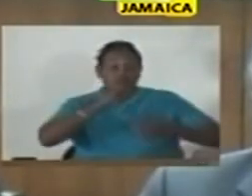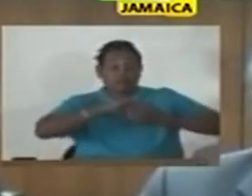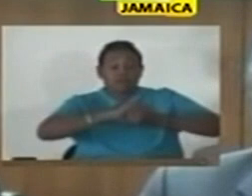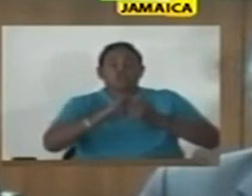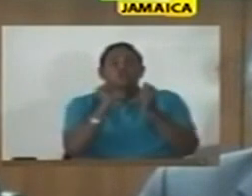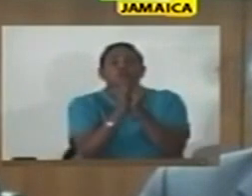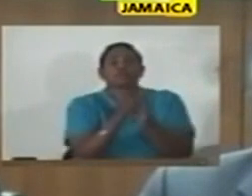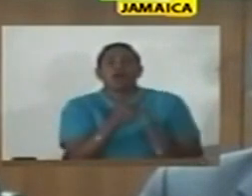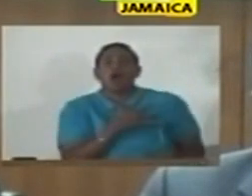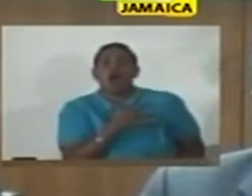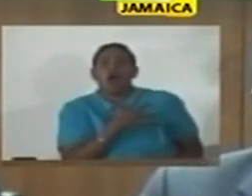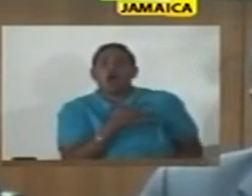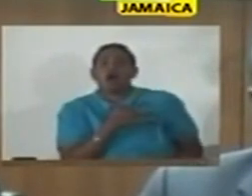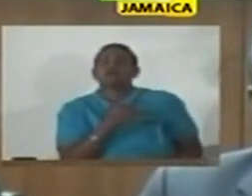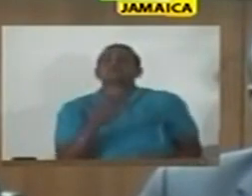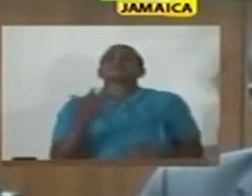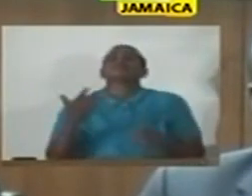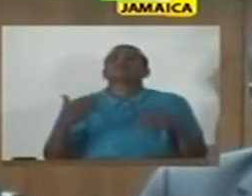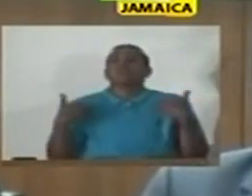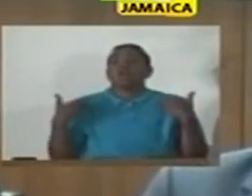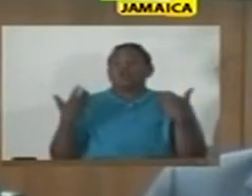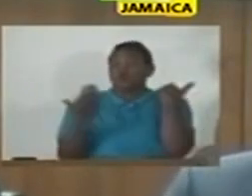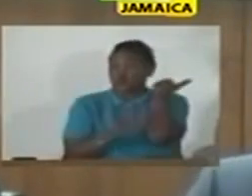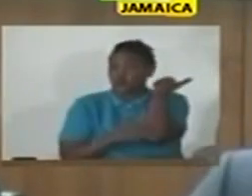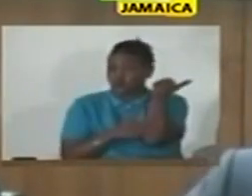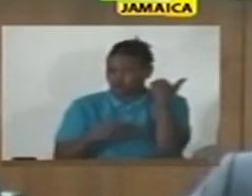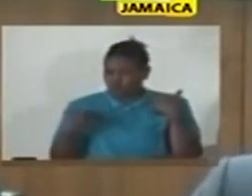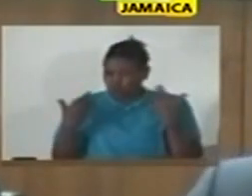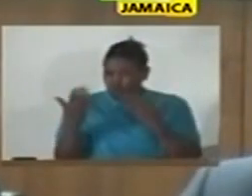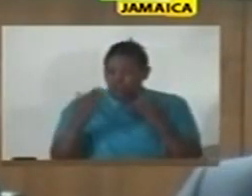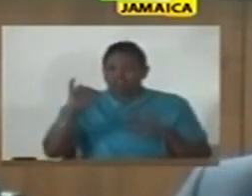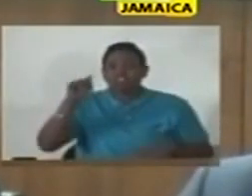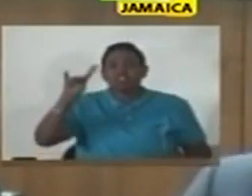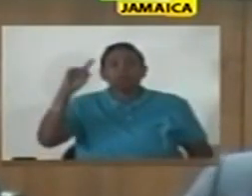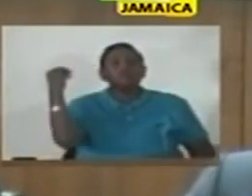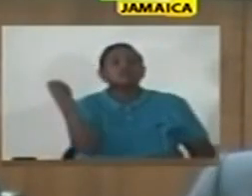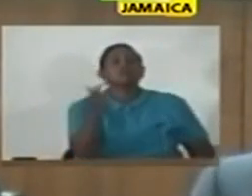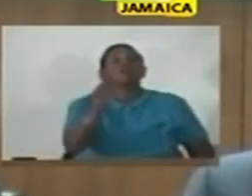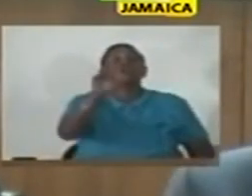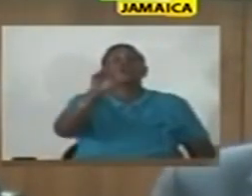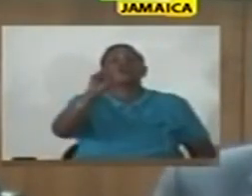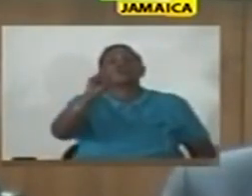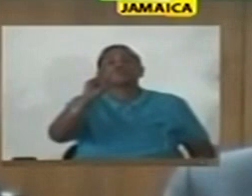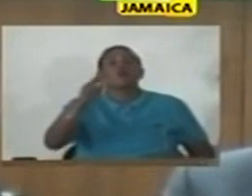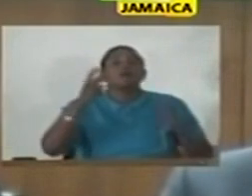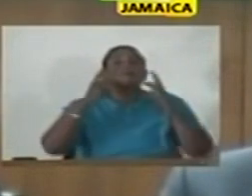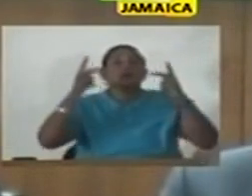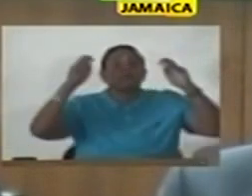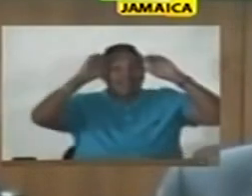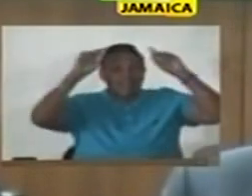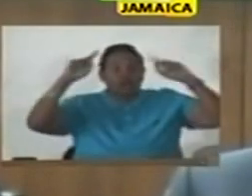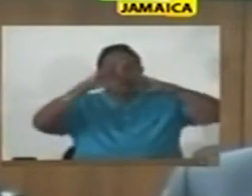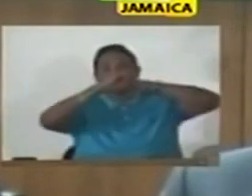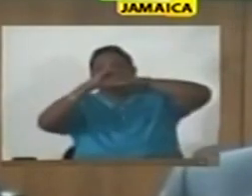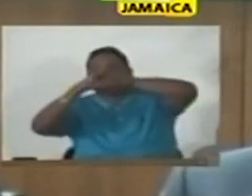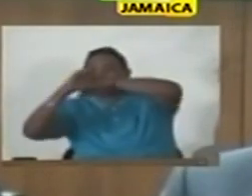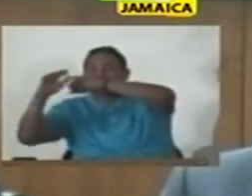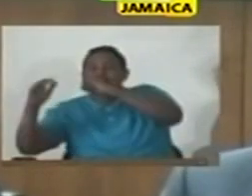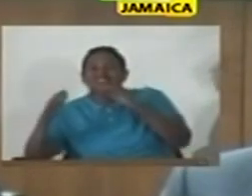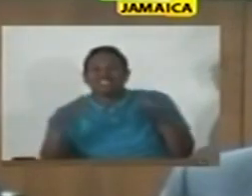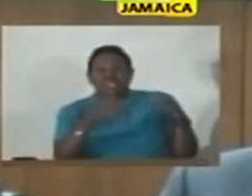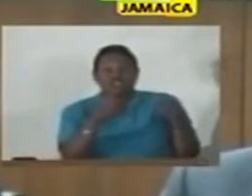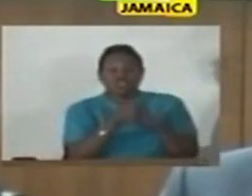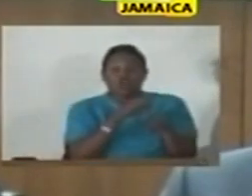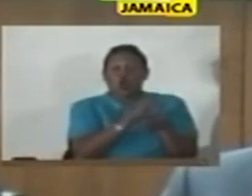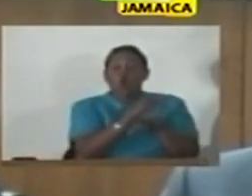the HEART, National Youth Service, the JCPD has delivered 32 public education sessions. The Council